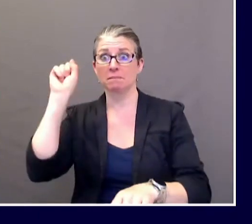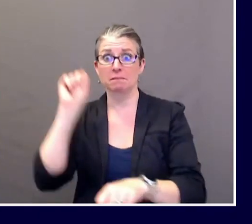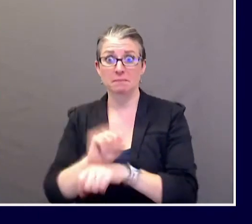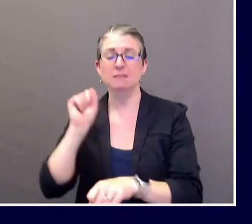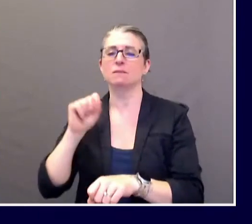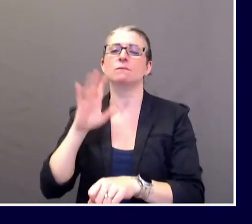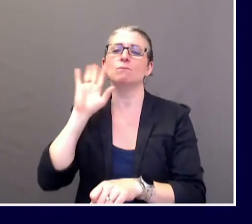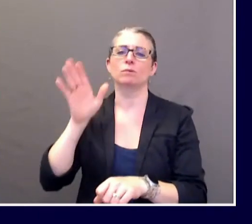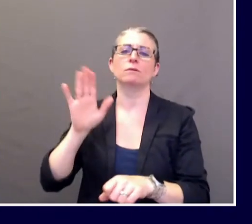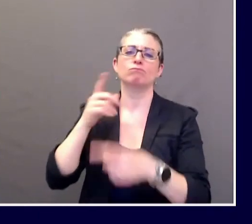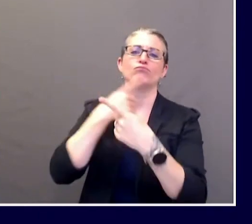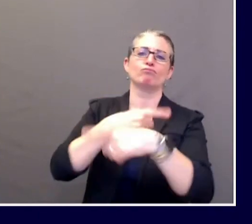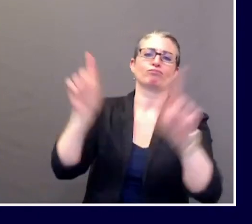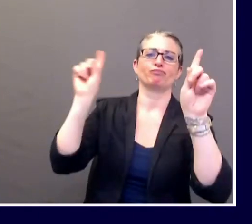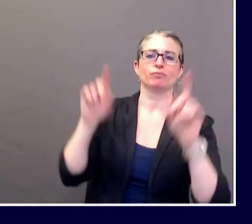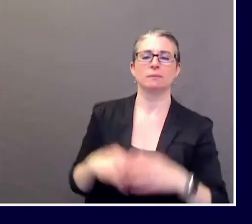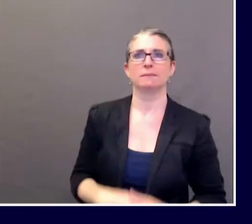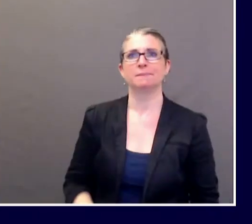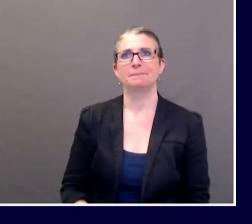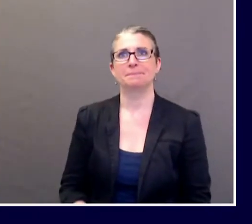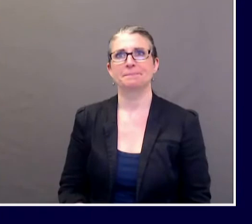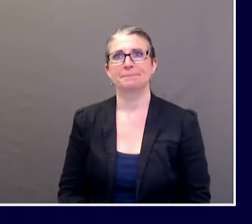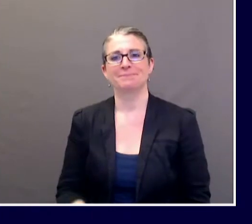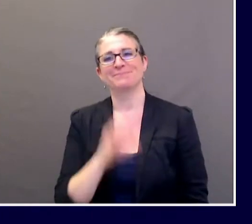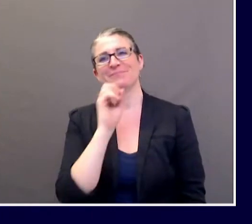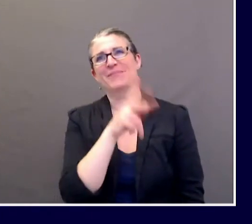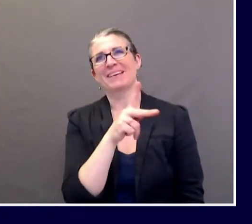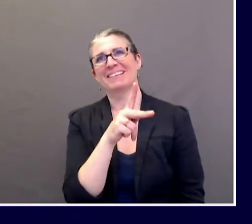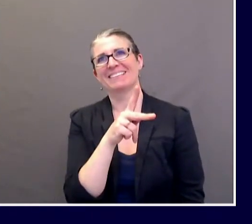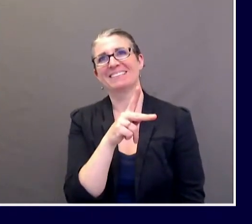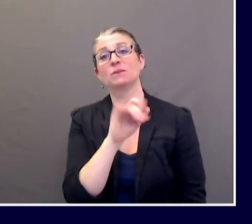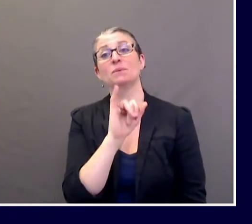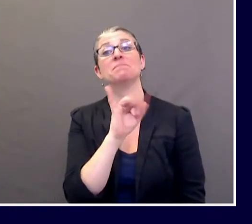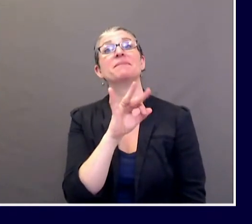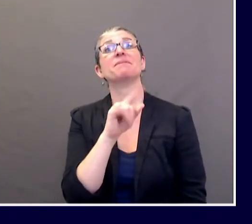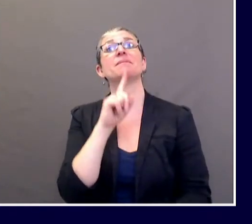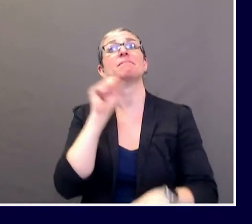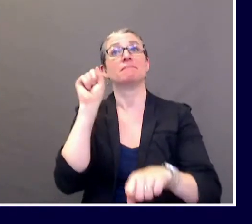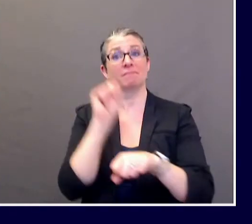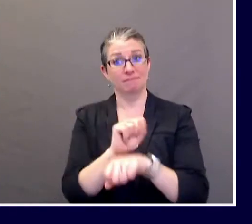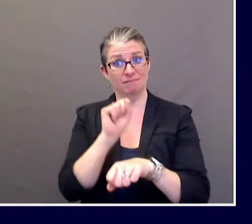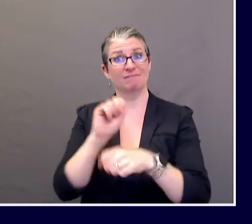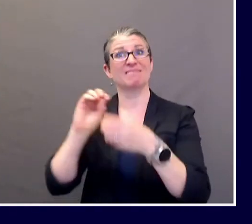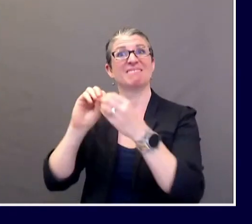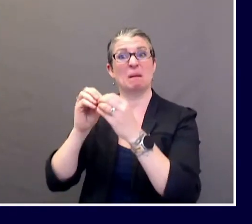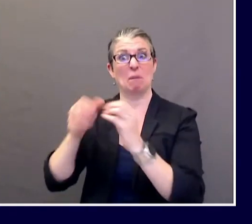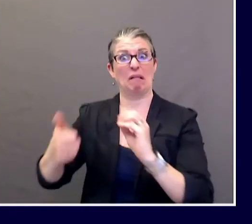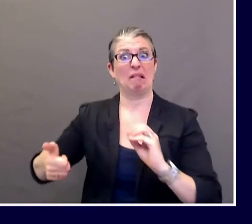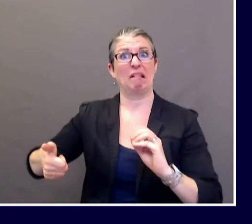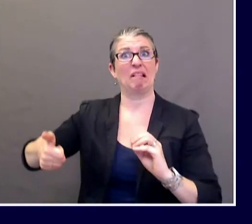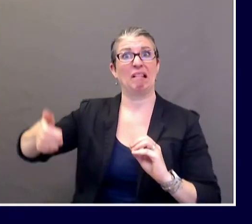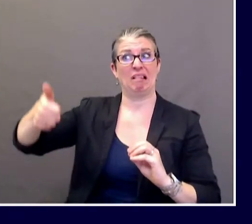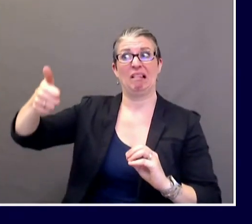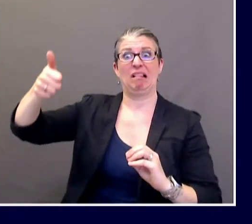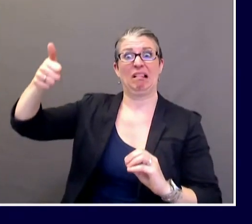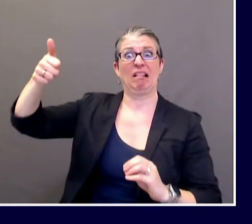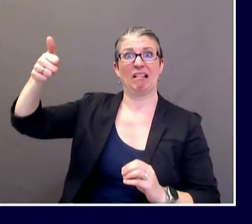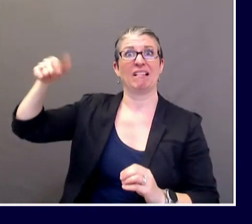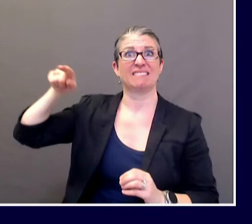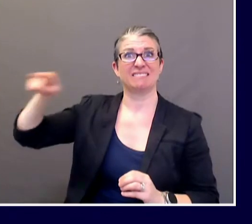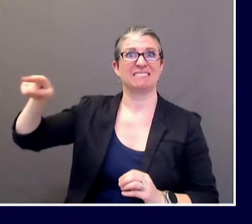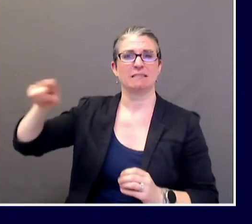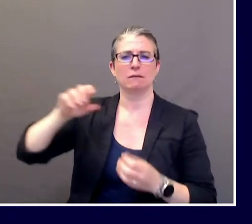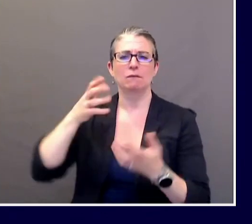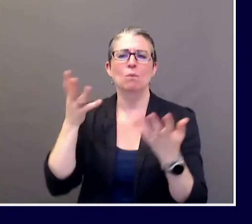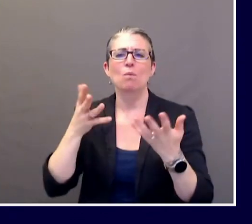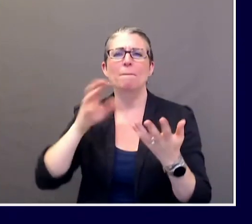have to quarantine or, like a number like that. No, I mean, similar to how we've done most of our policies, it's a mixture